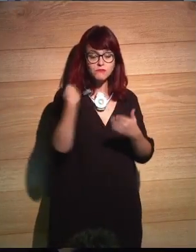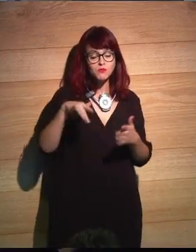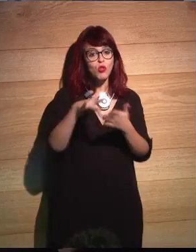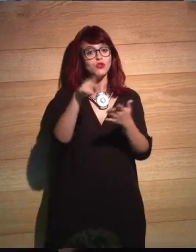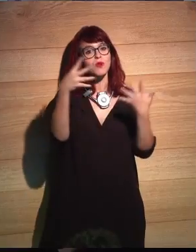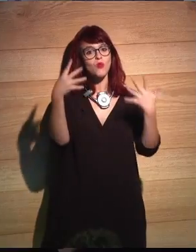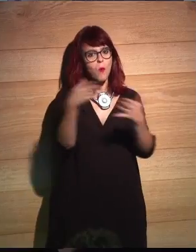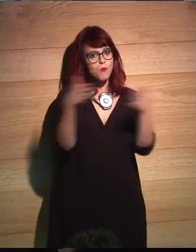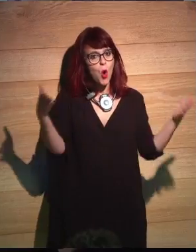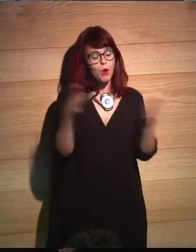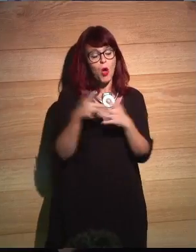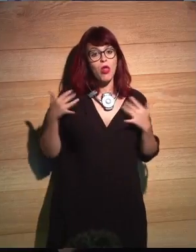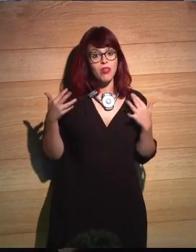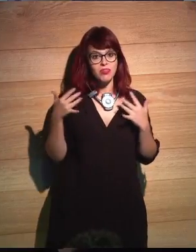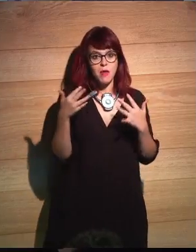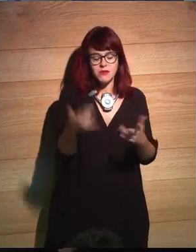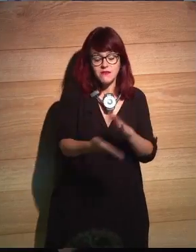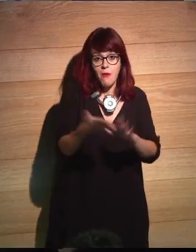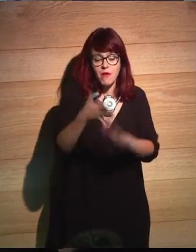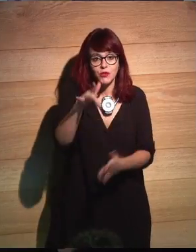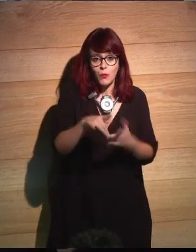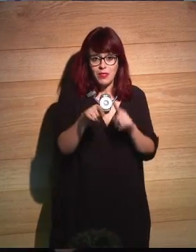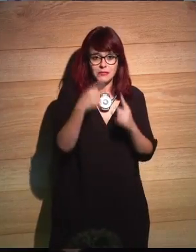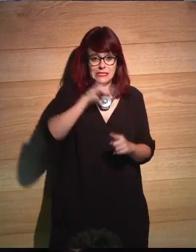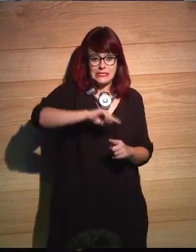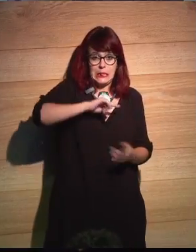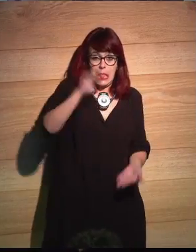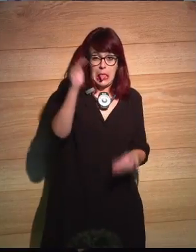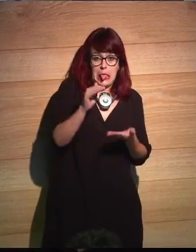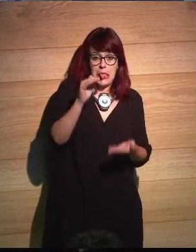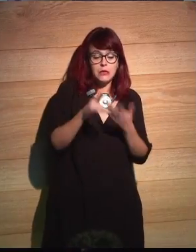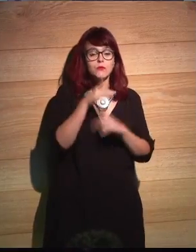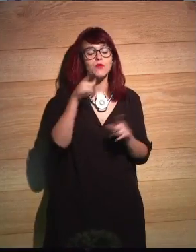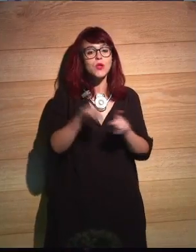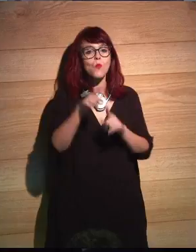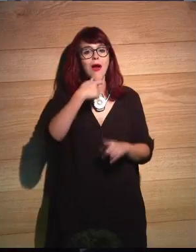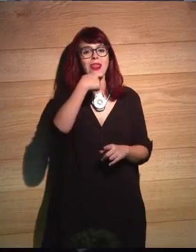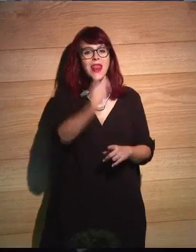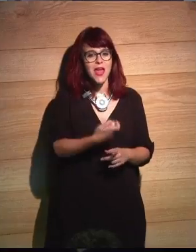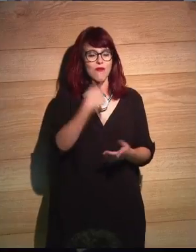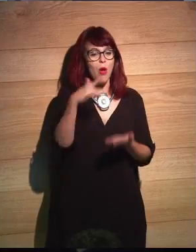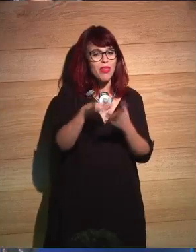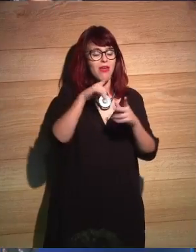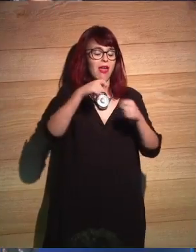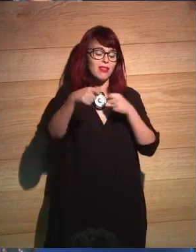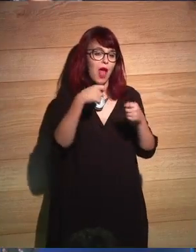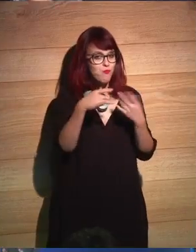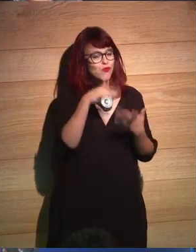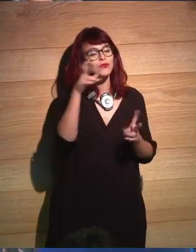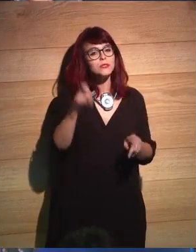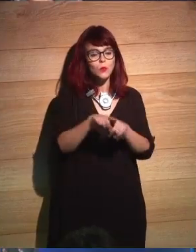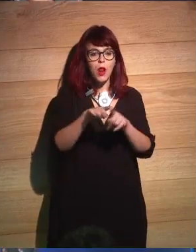IT engineering, and he had a debut with Jo fortere Jeggar, Jo mindre